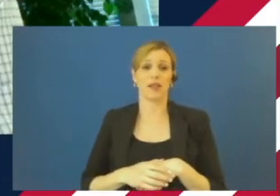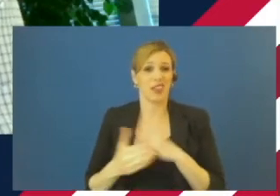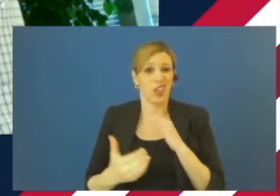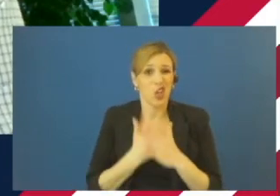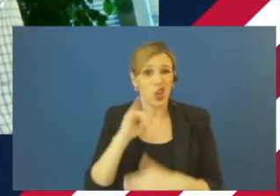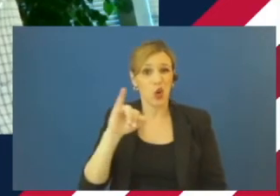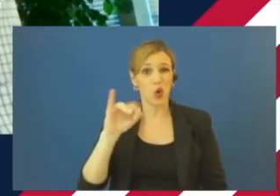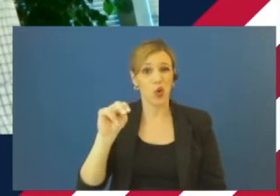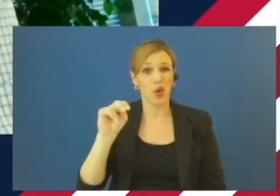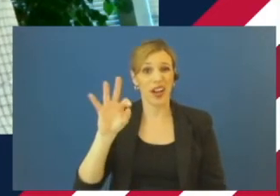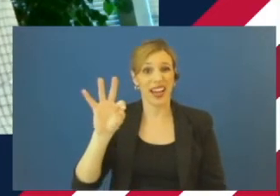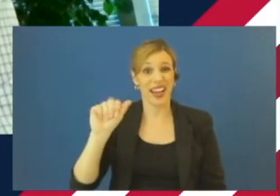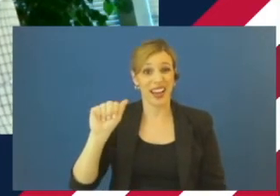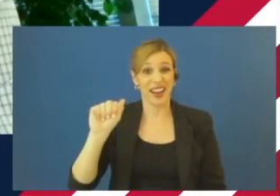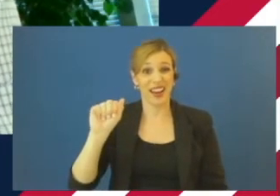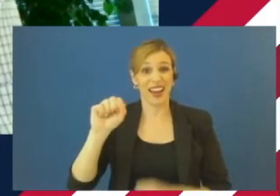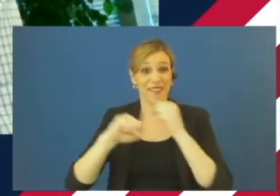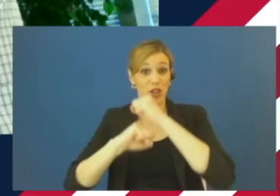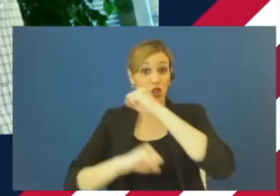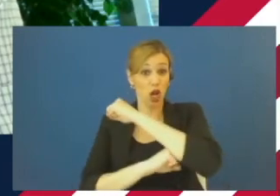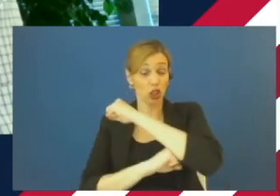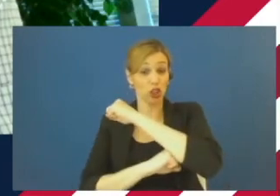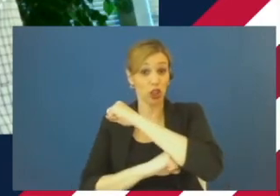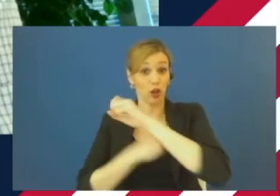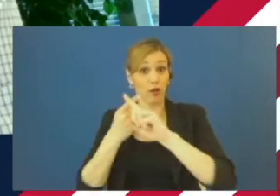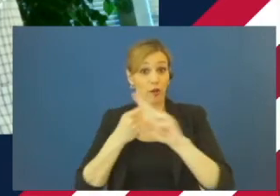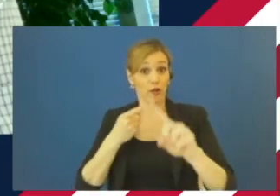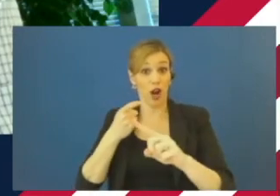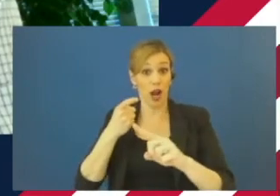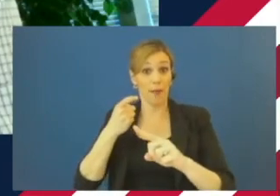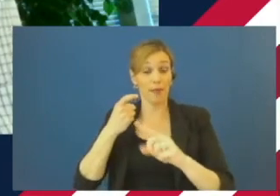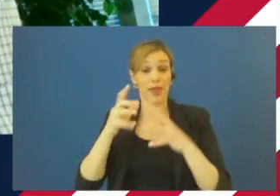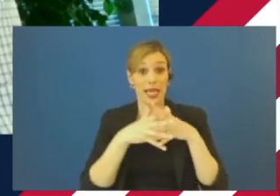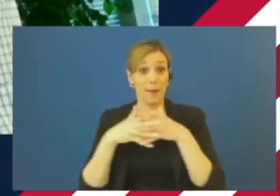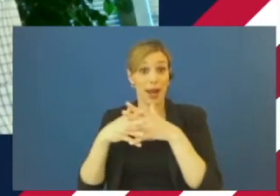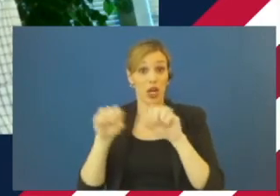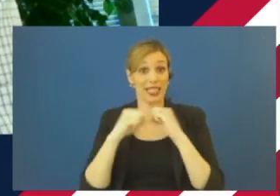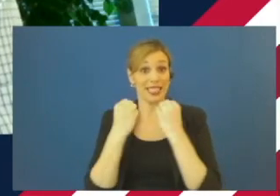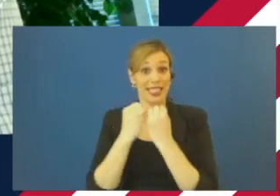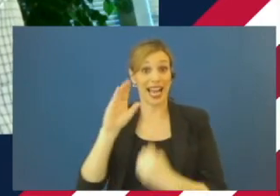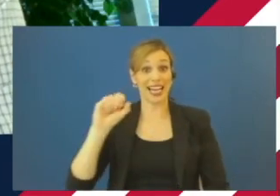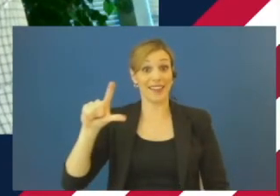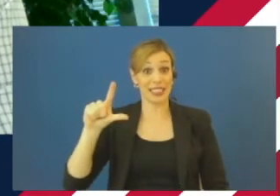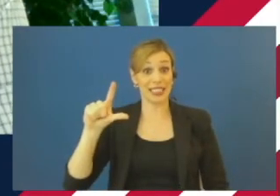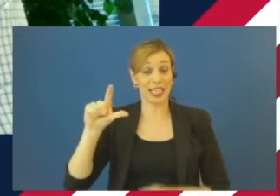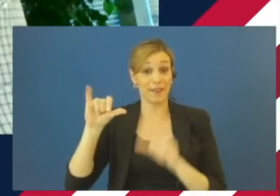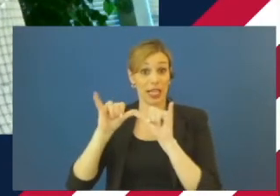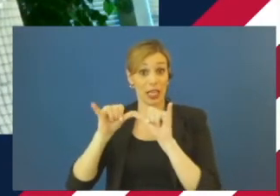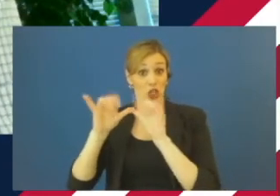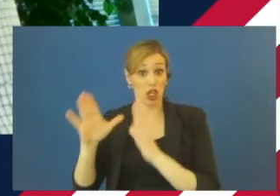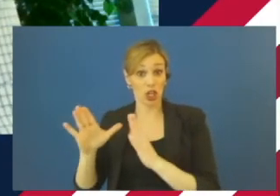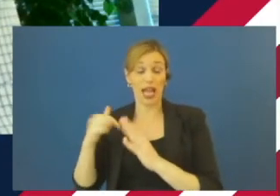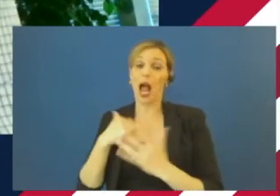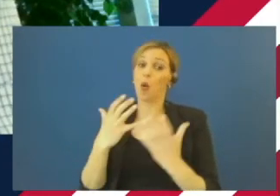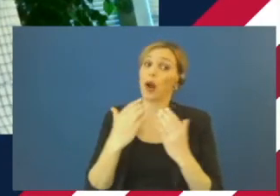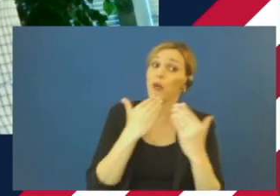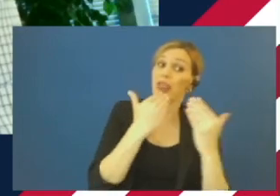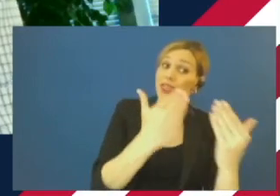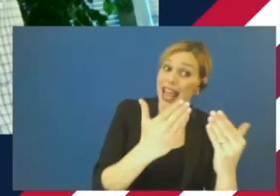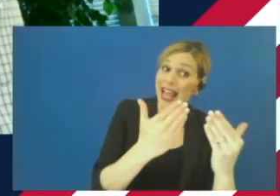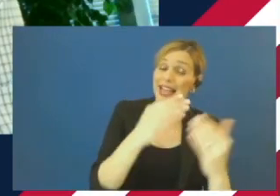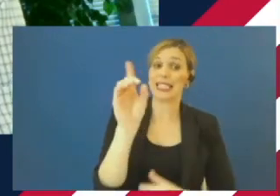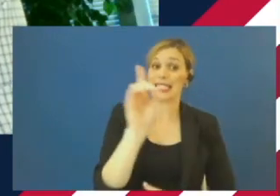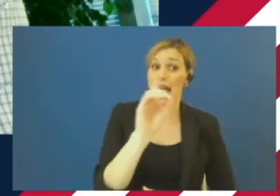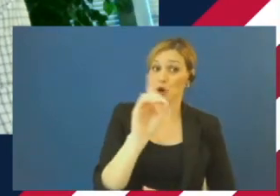American Society of Civil Engineers, I'm happy to say today, thank you to the House Democratic leadership for the work they did